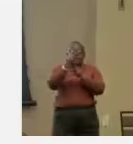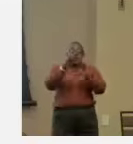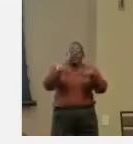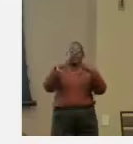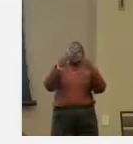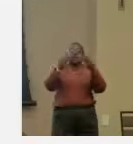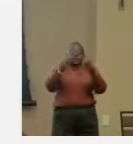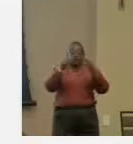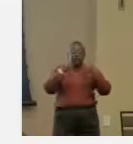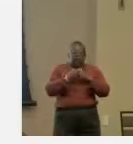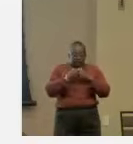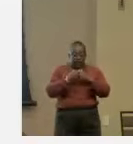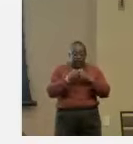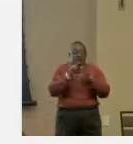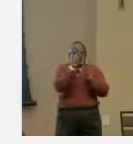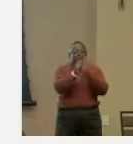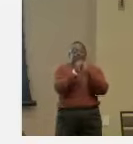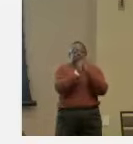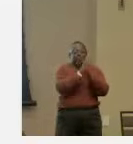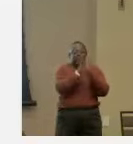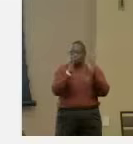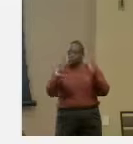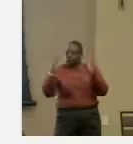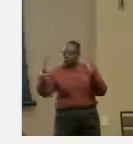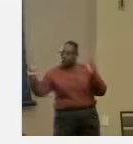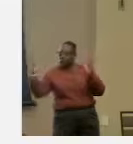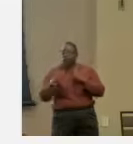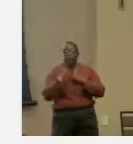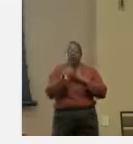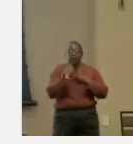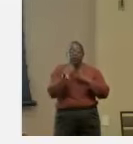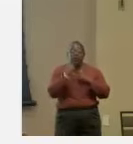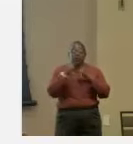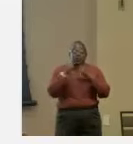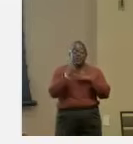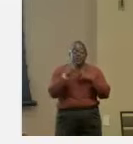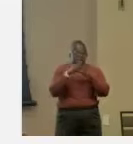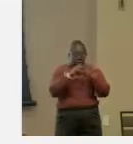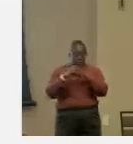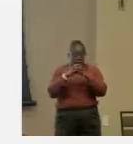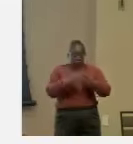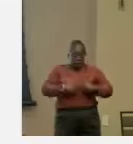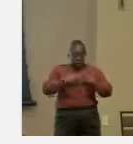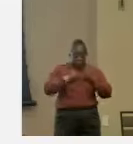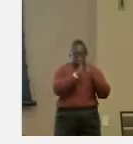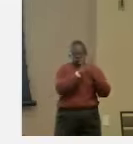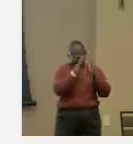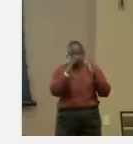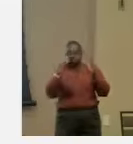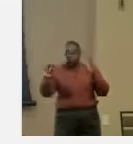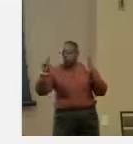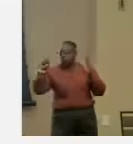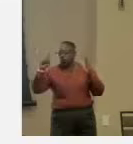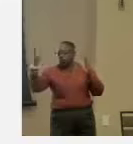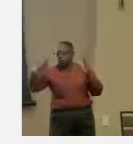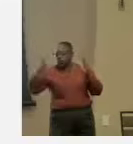provides a longitudinal timeline. In other words, a red cell only lives 120 days. So if you have